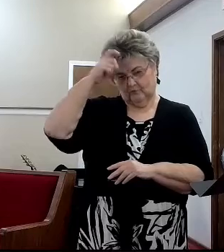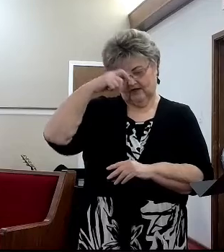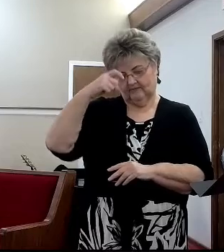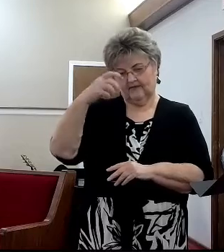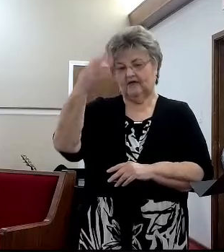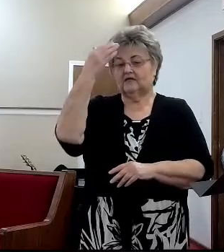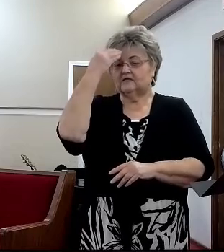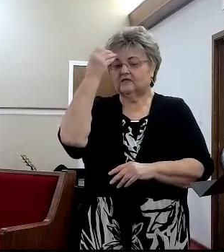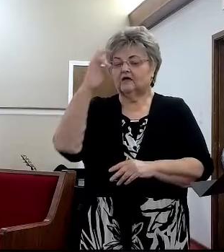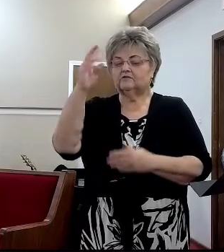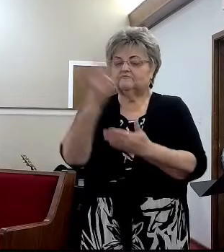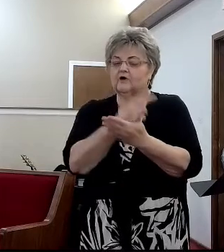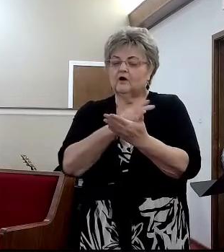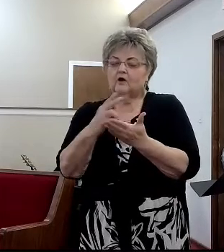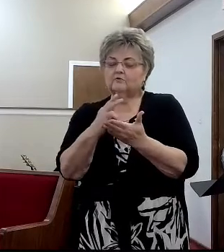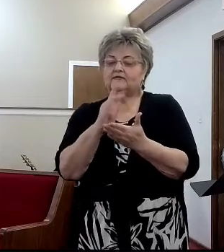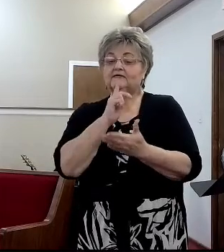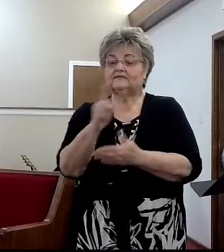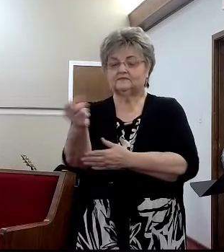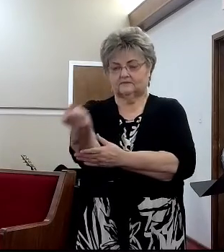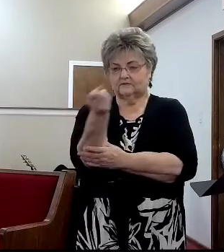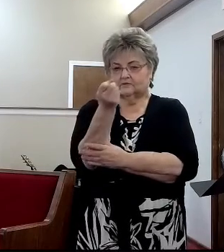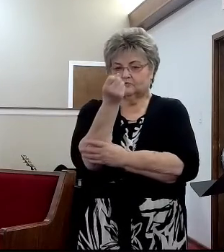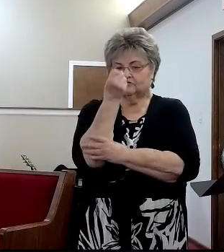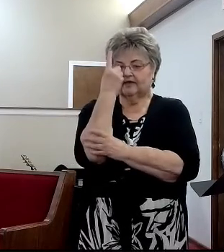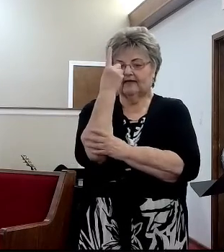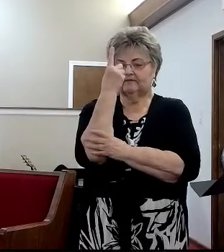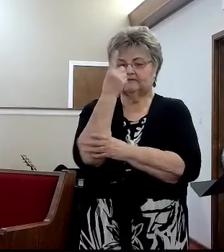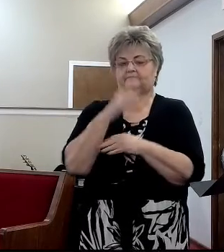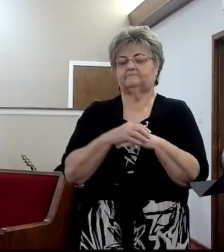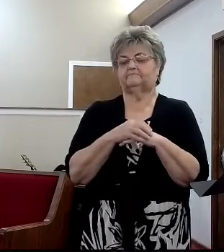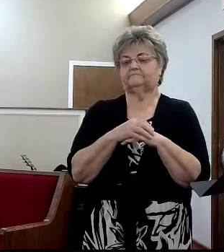the knowledge of the holy is understanding.